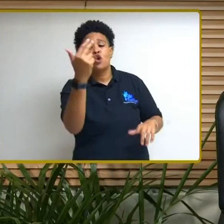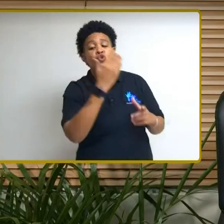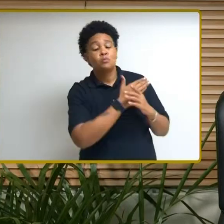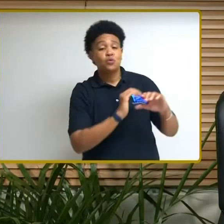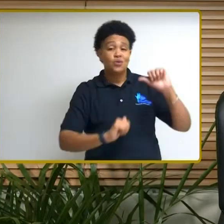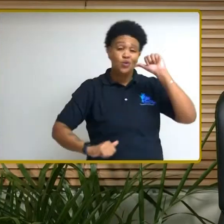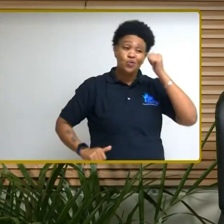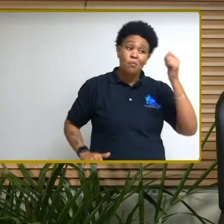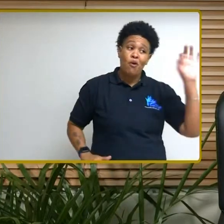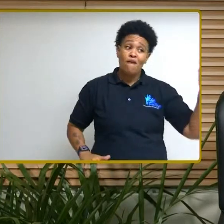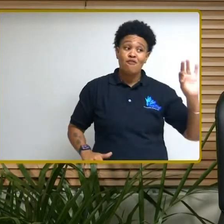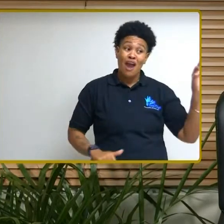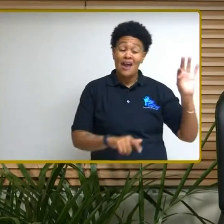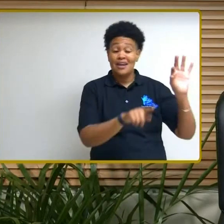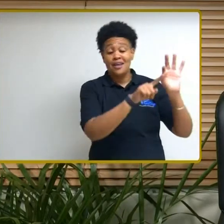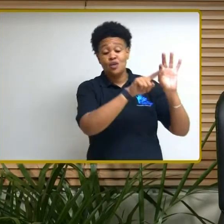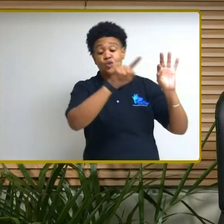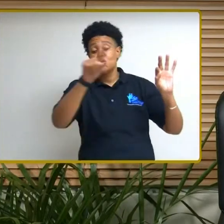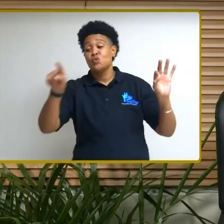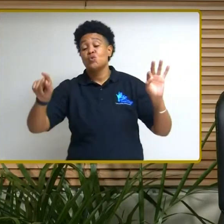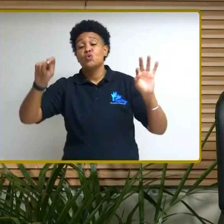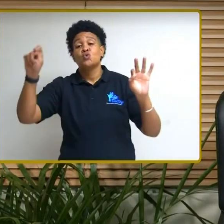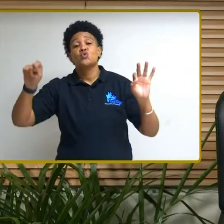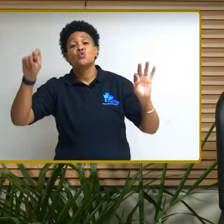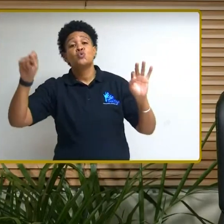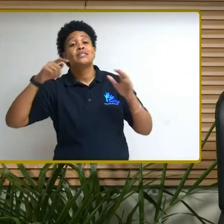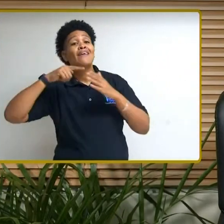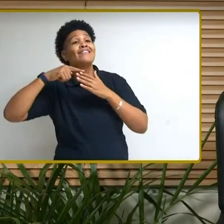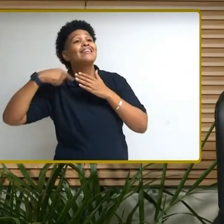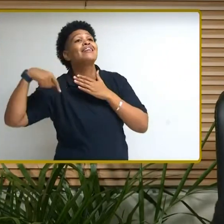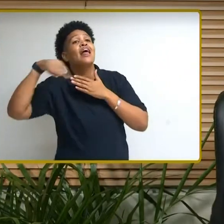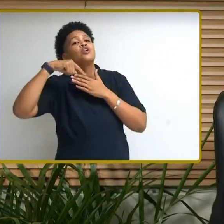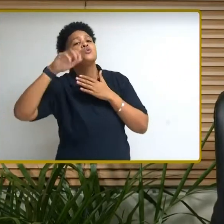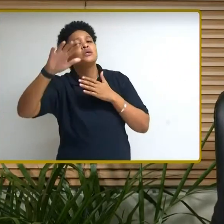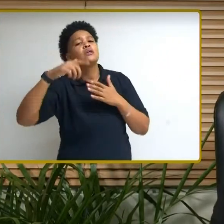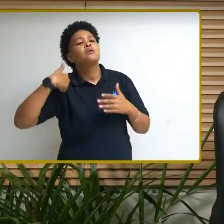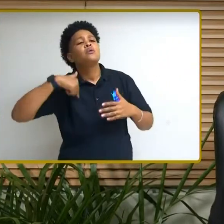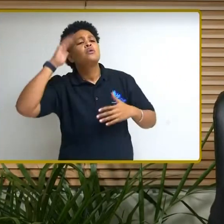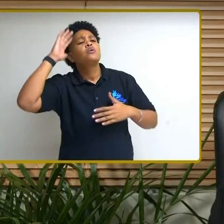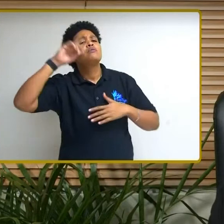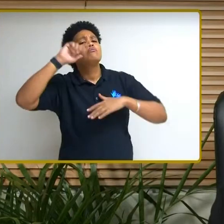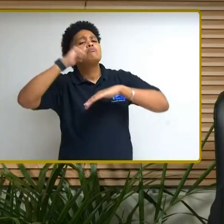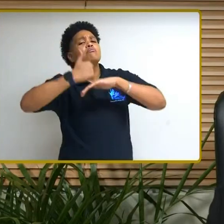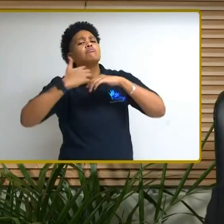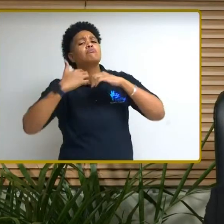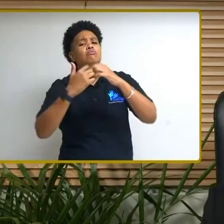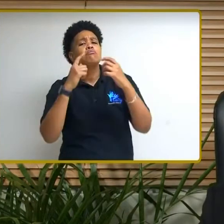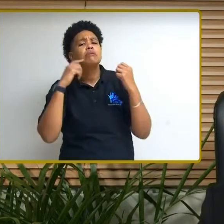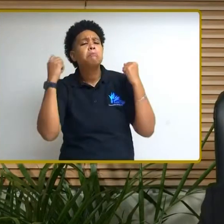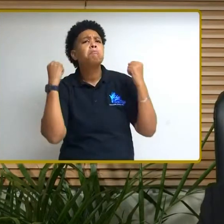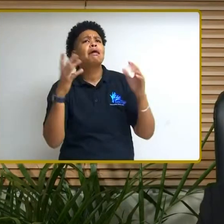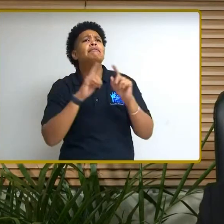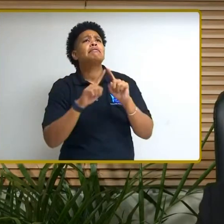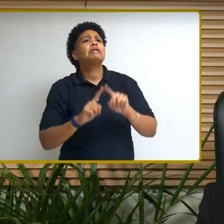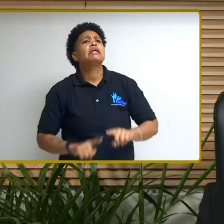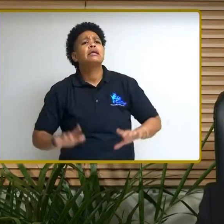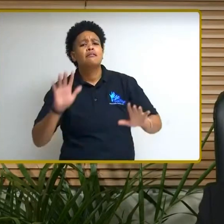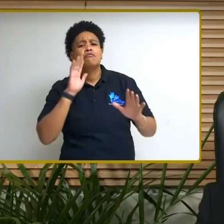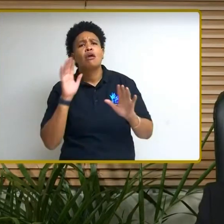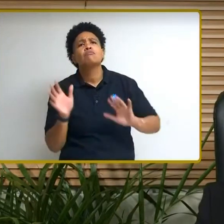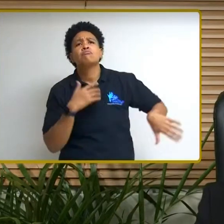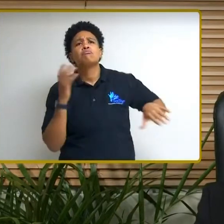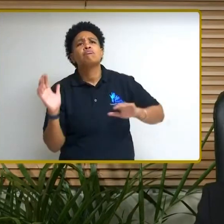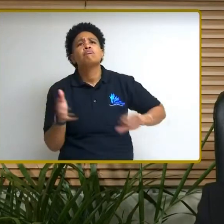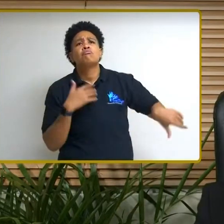tomorrow, Friday, and Tuesday of next week, we will establish a number of blitz